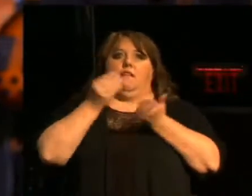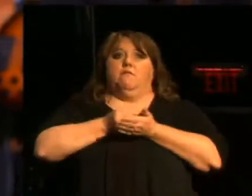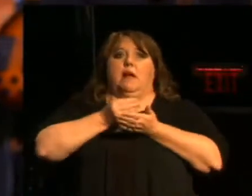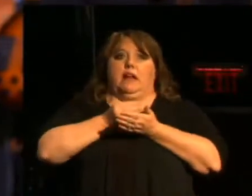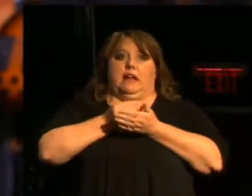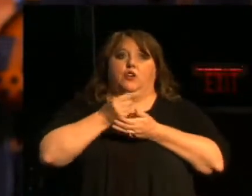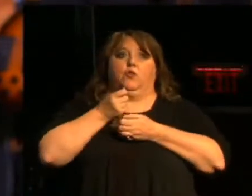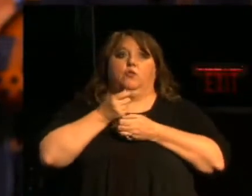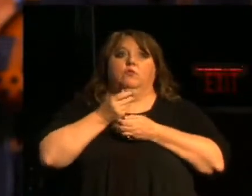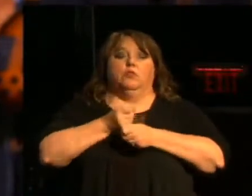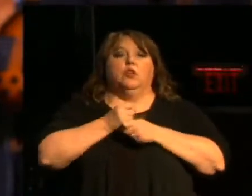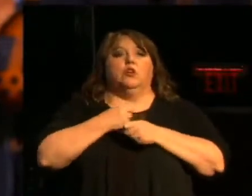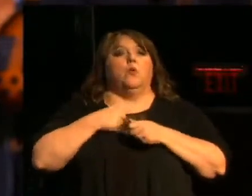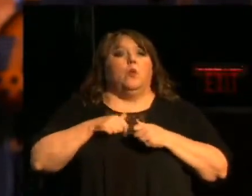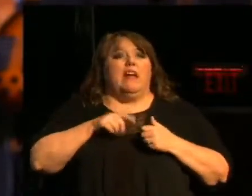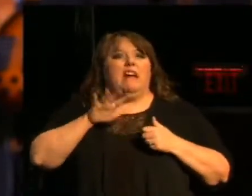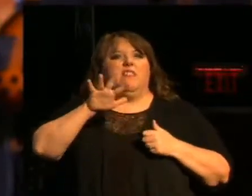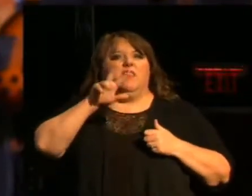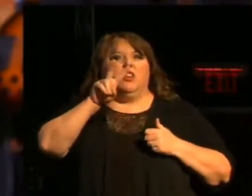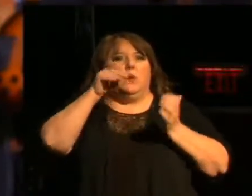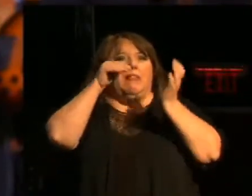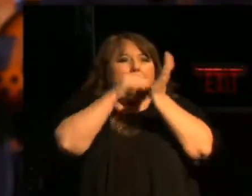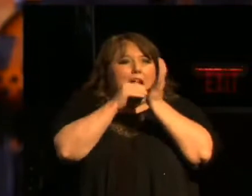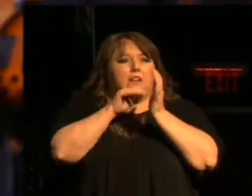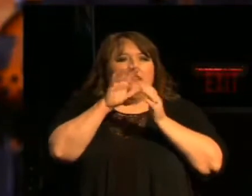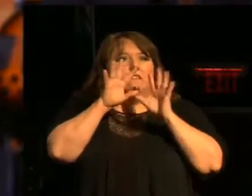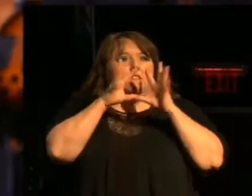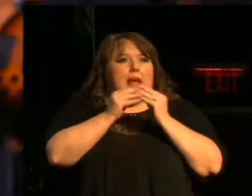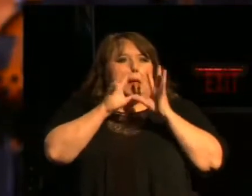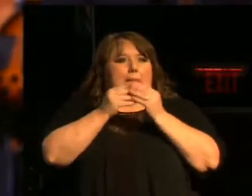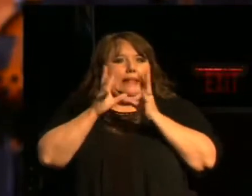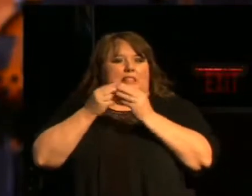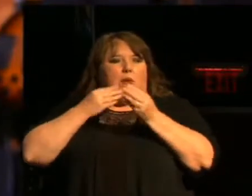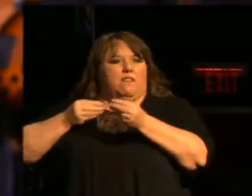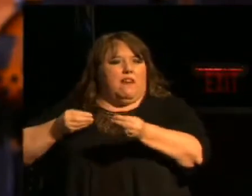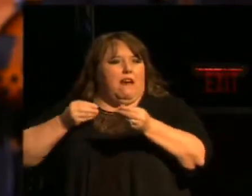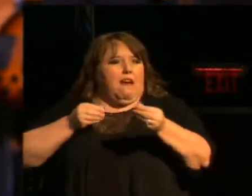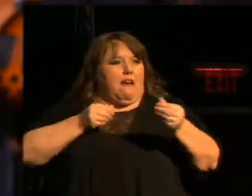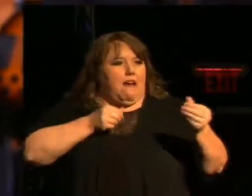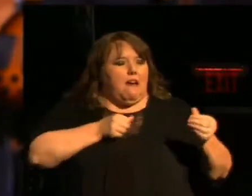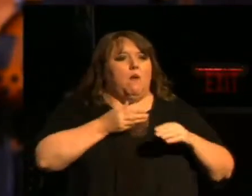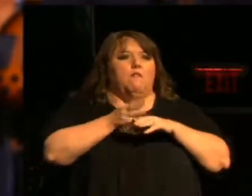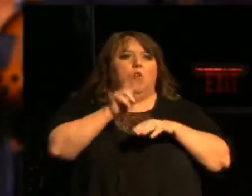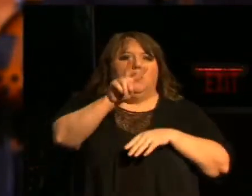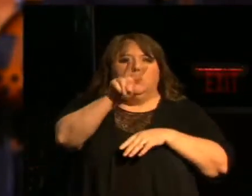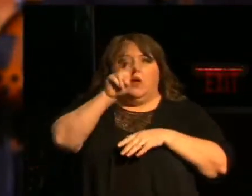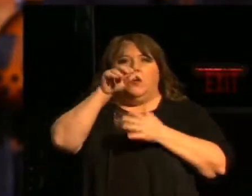His eye is on the sparrow,